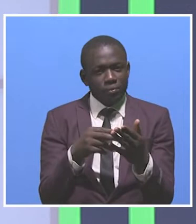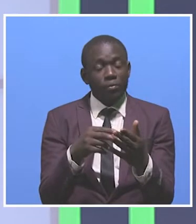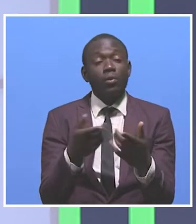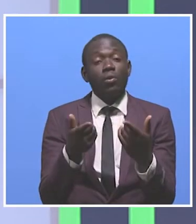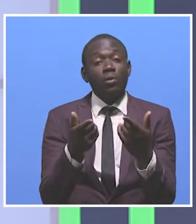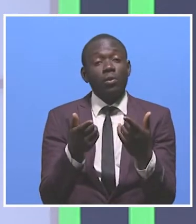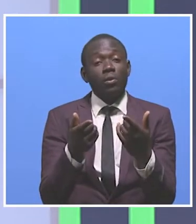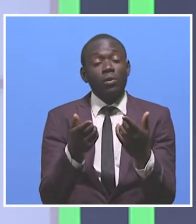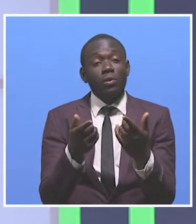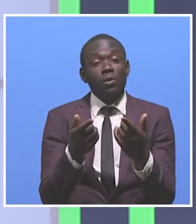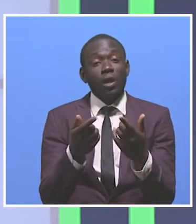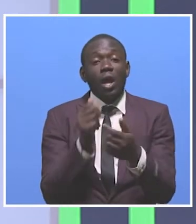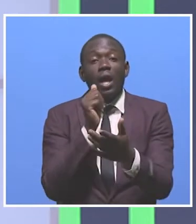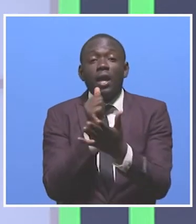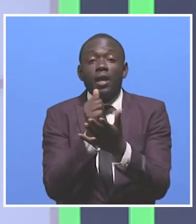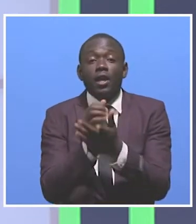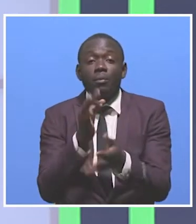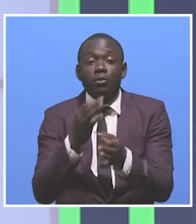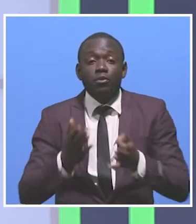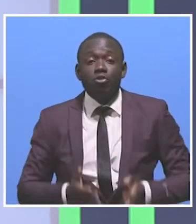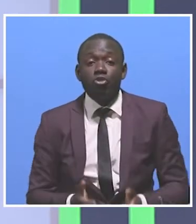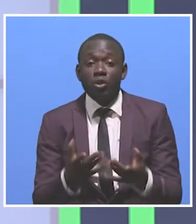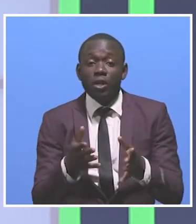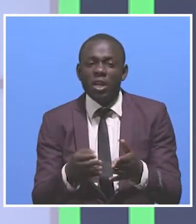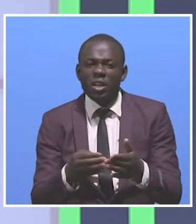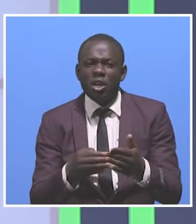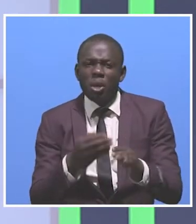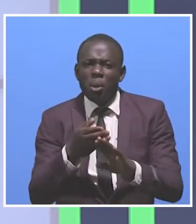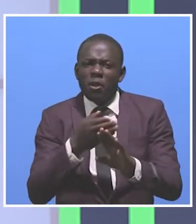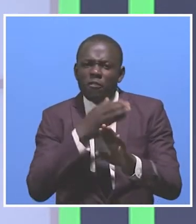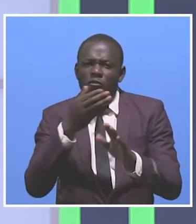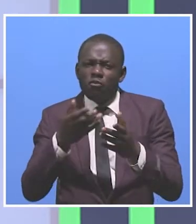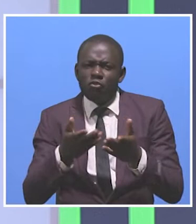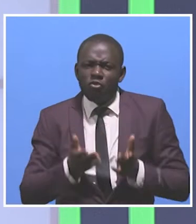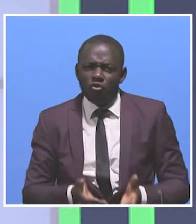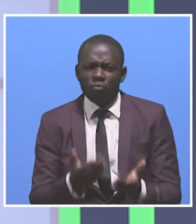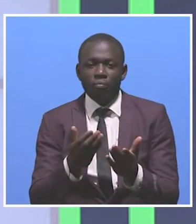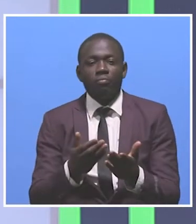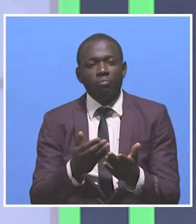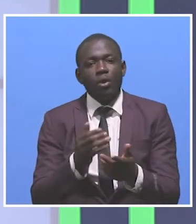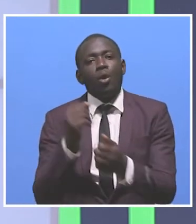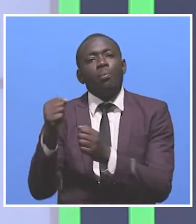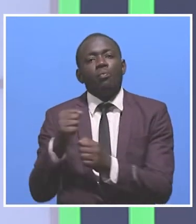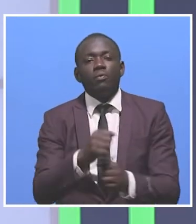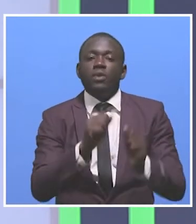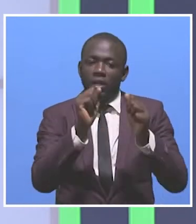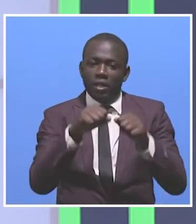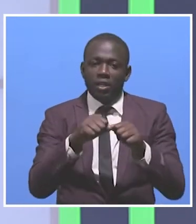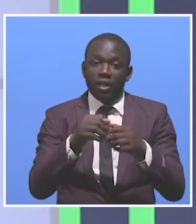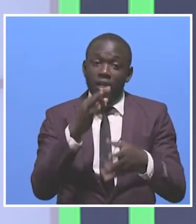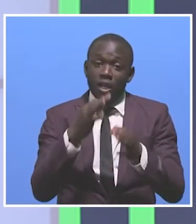of miscarriages in the future pregnancies, even if you had miscarriages before. And those should be